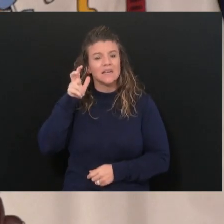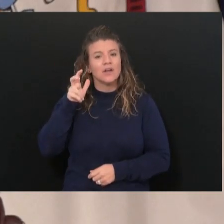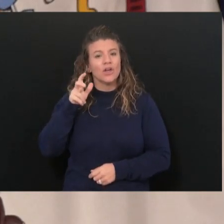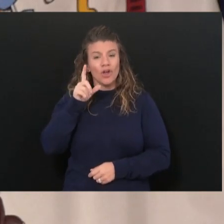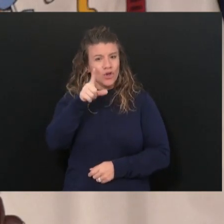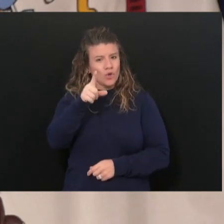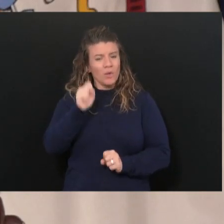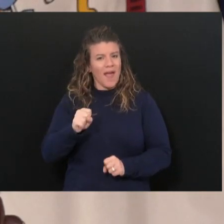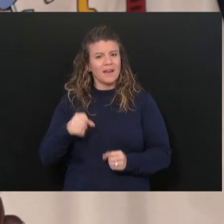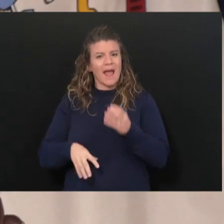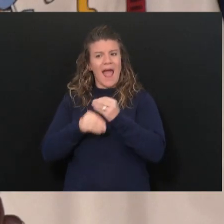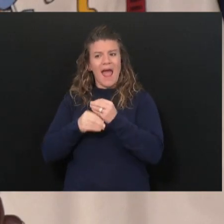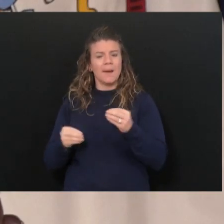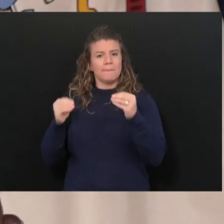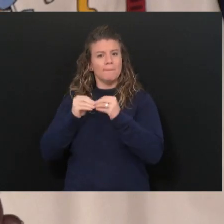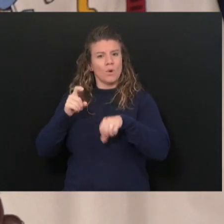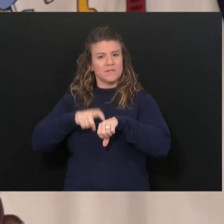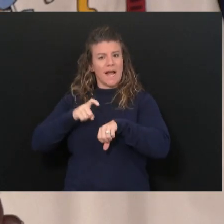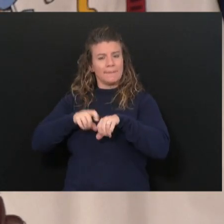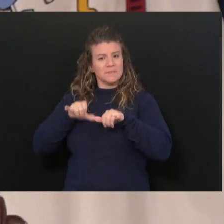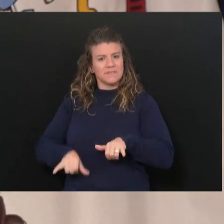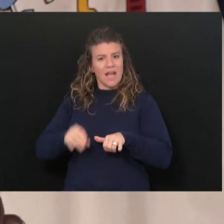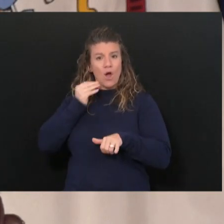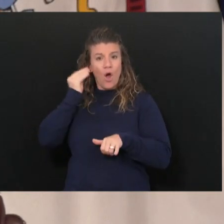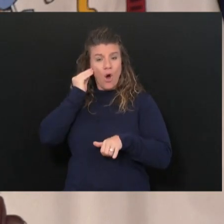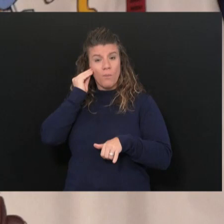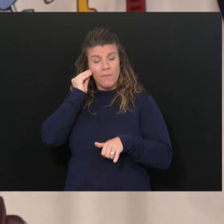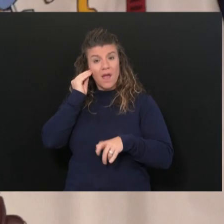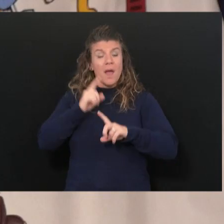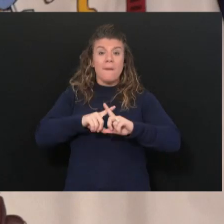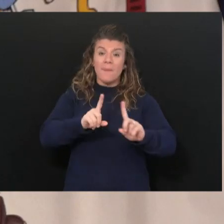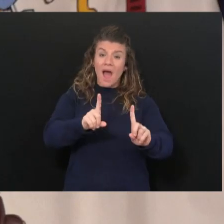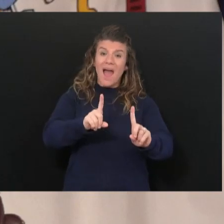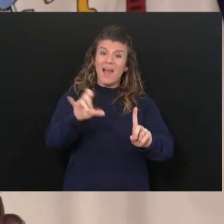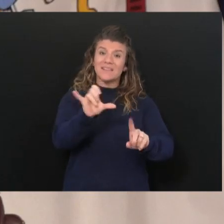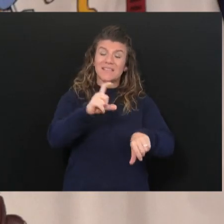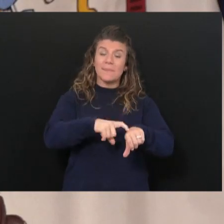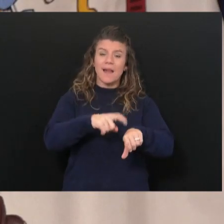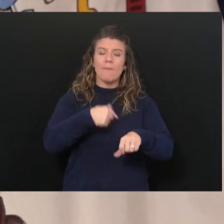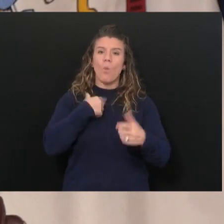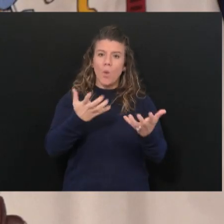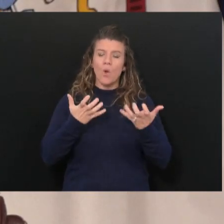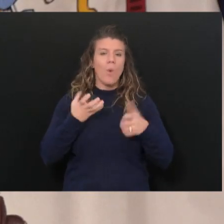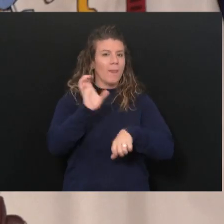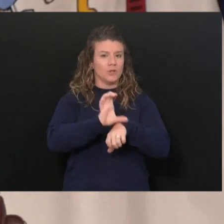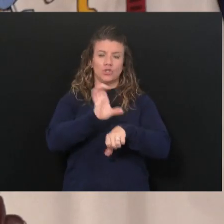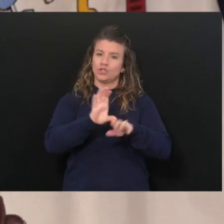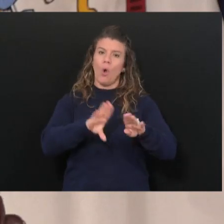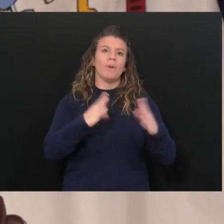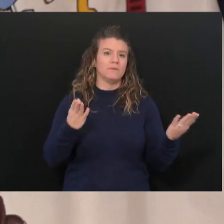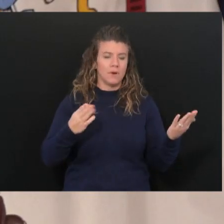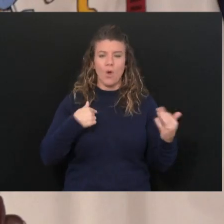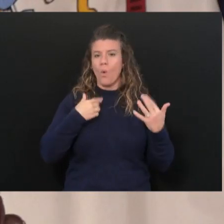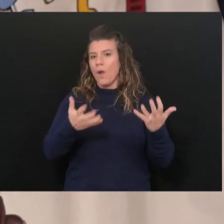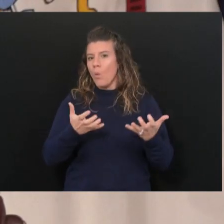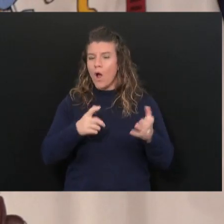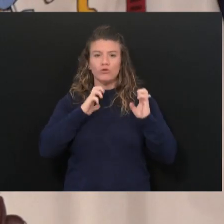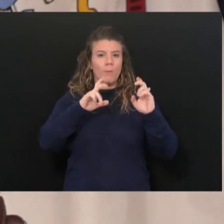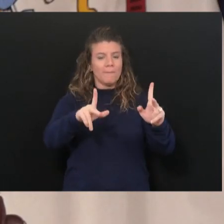good, but really and truly, we want you to be able. We want our churches to be open. We want our churches.